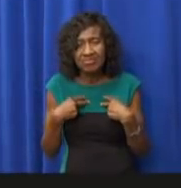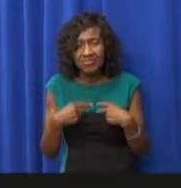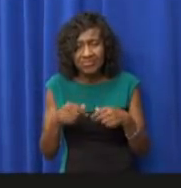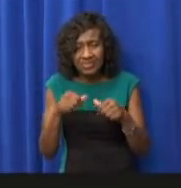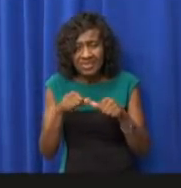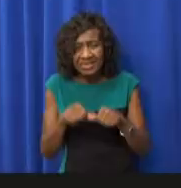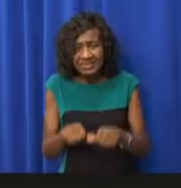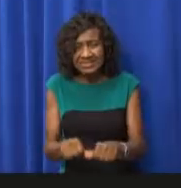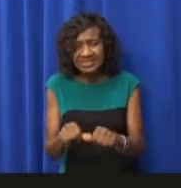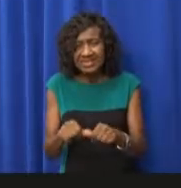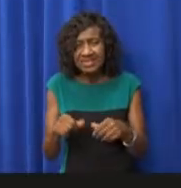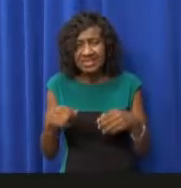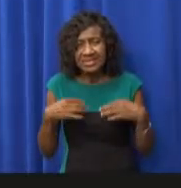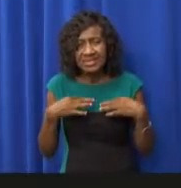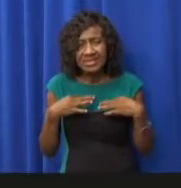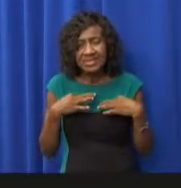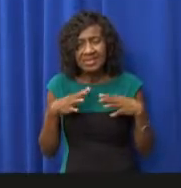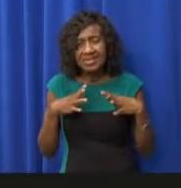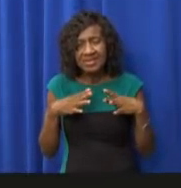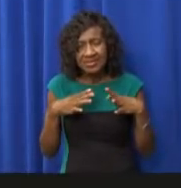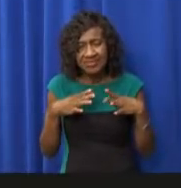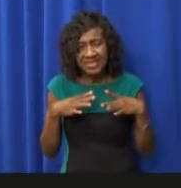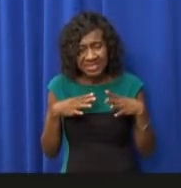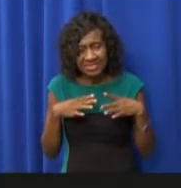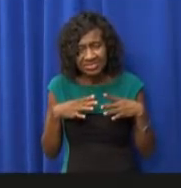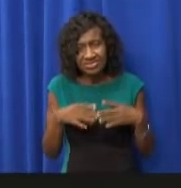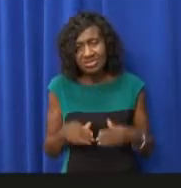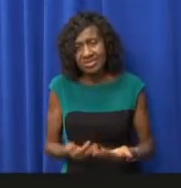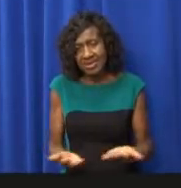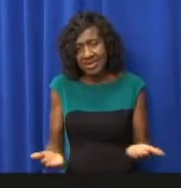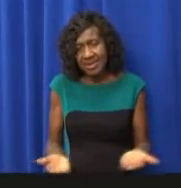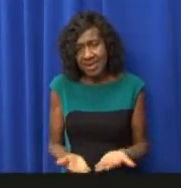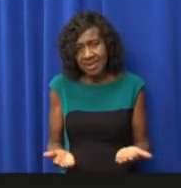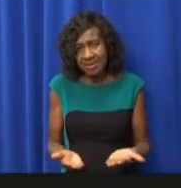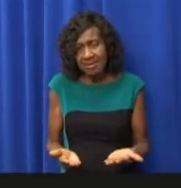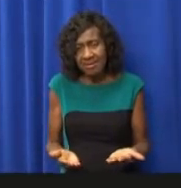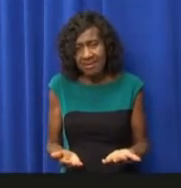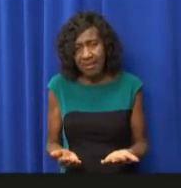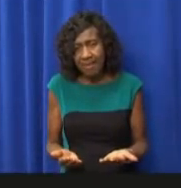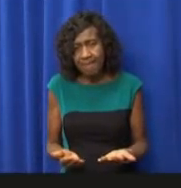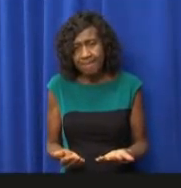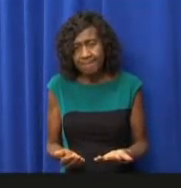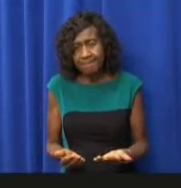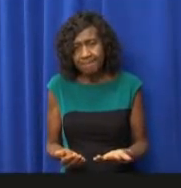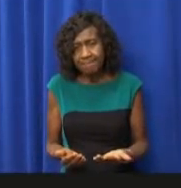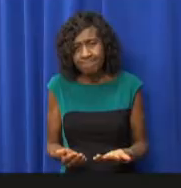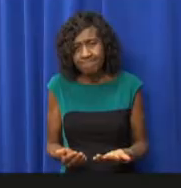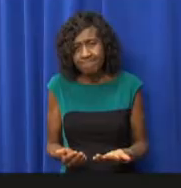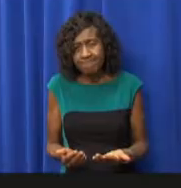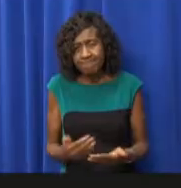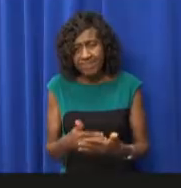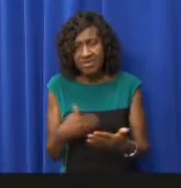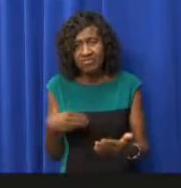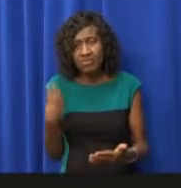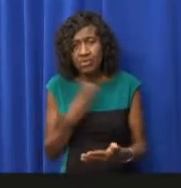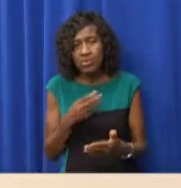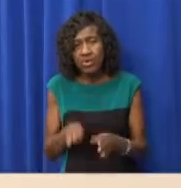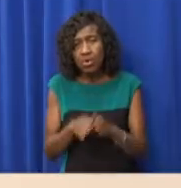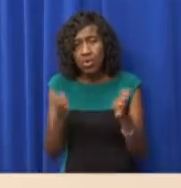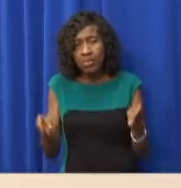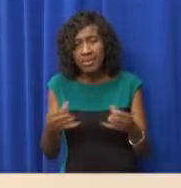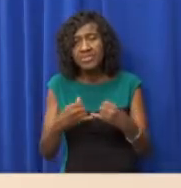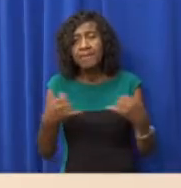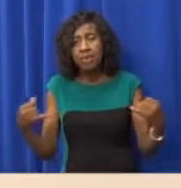having locals start going to attractions and things like that? What sort of timeline are you looking at that before the borders open? Well,